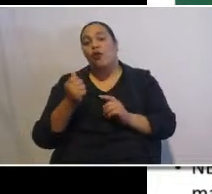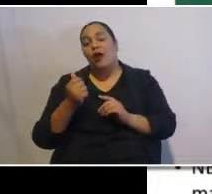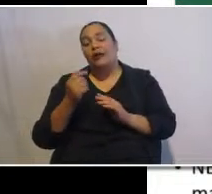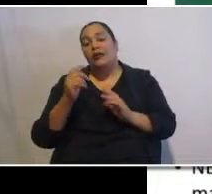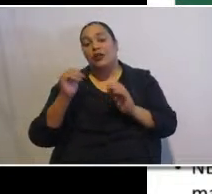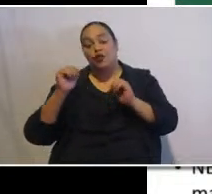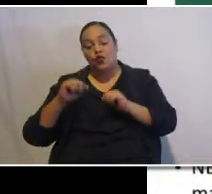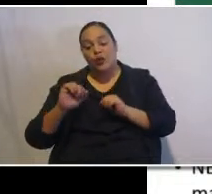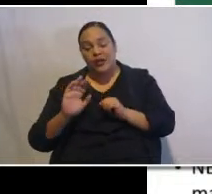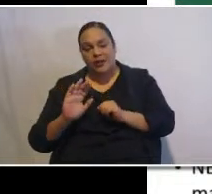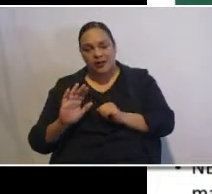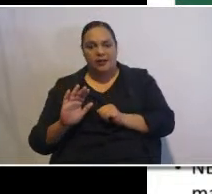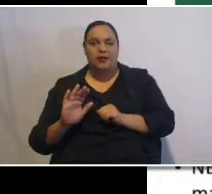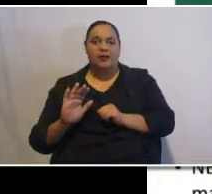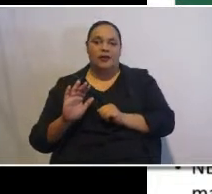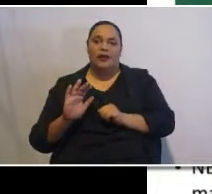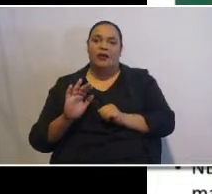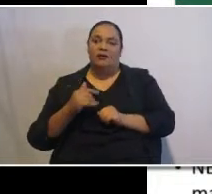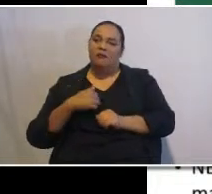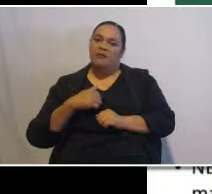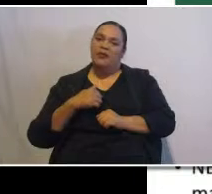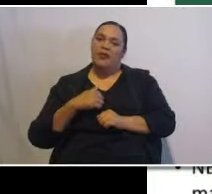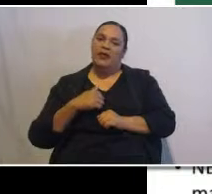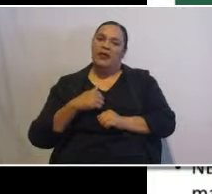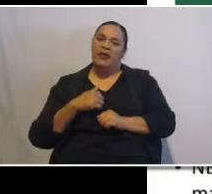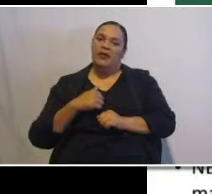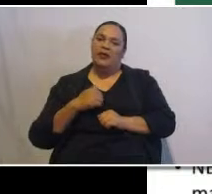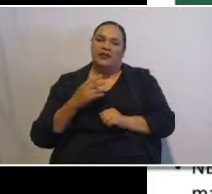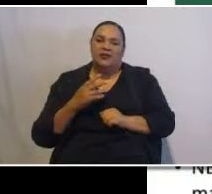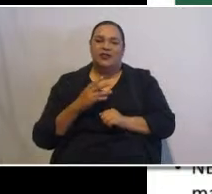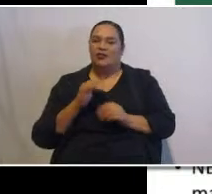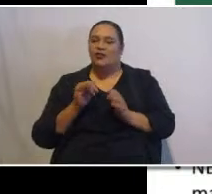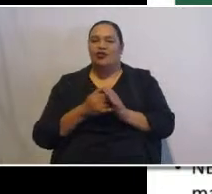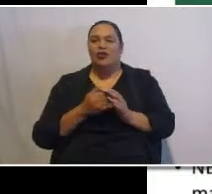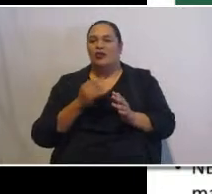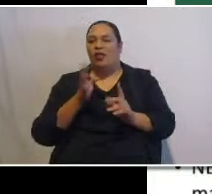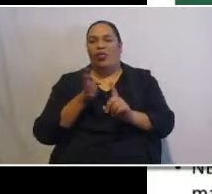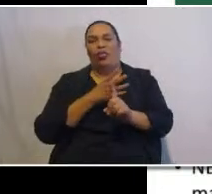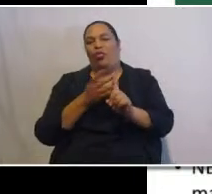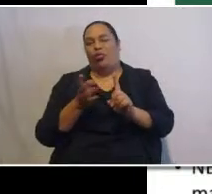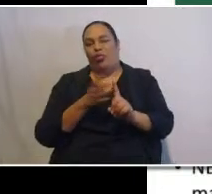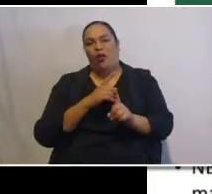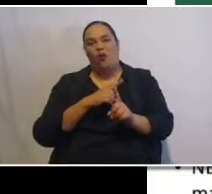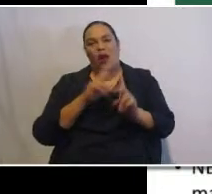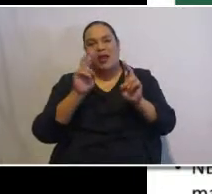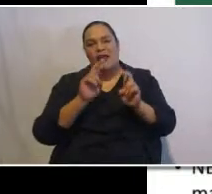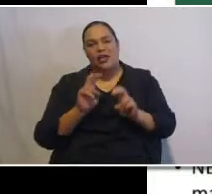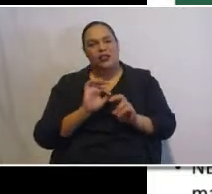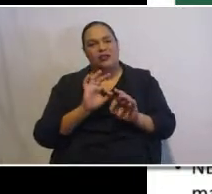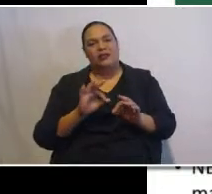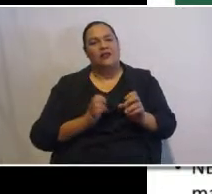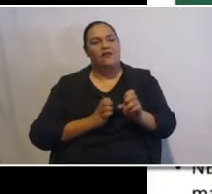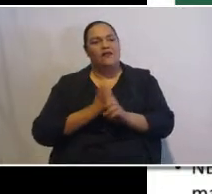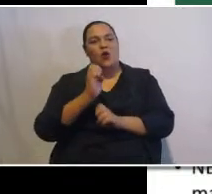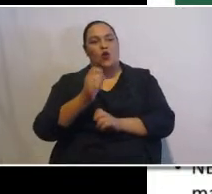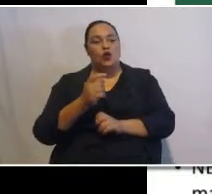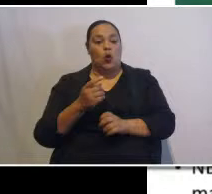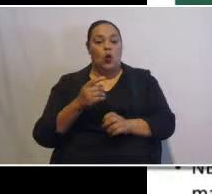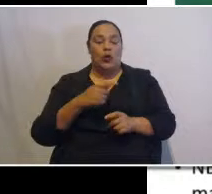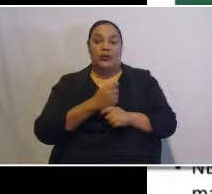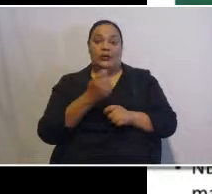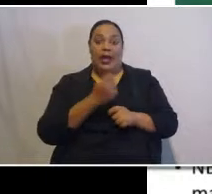agreements, to me, are smoke and mirrors, because Eskom then appears to be gaining